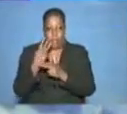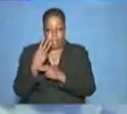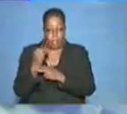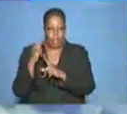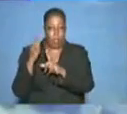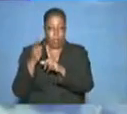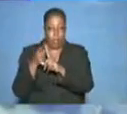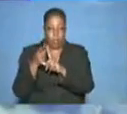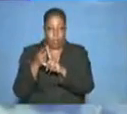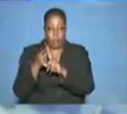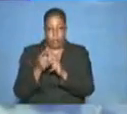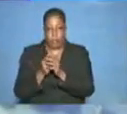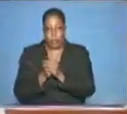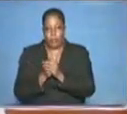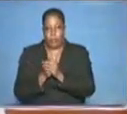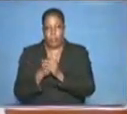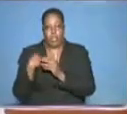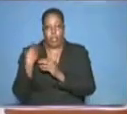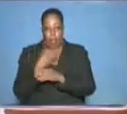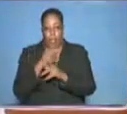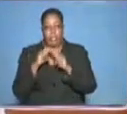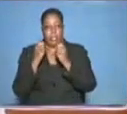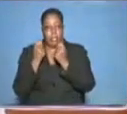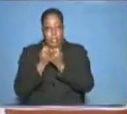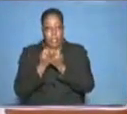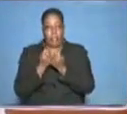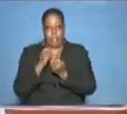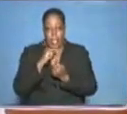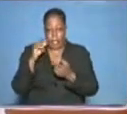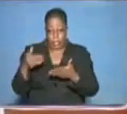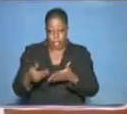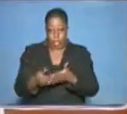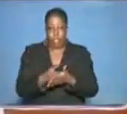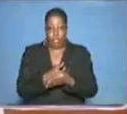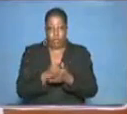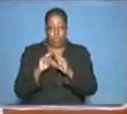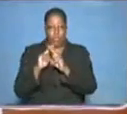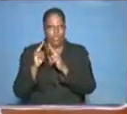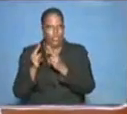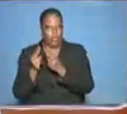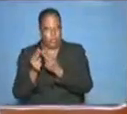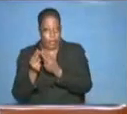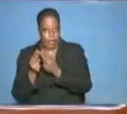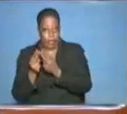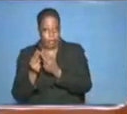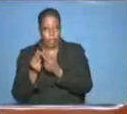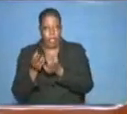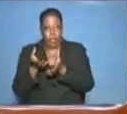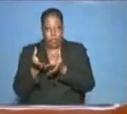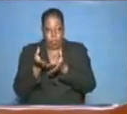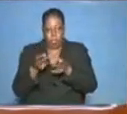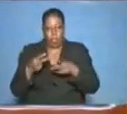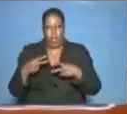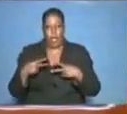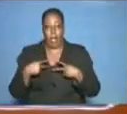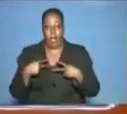in their goals. My team and I, we are basically new to unionism, and we wanted to